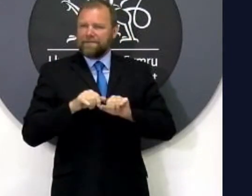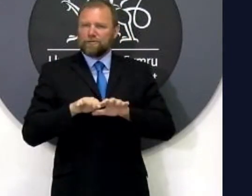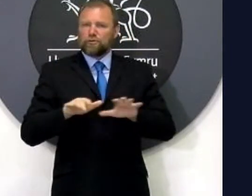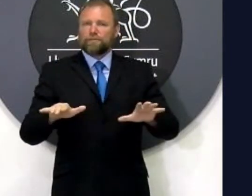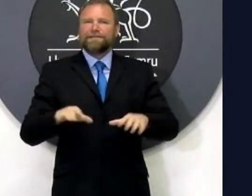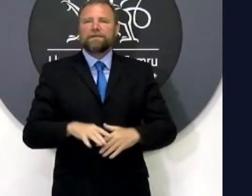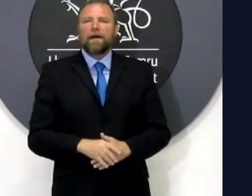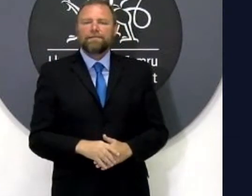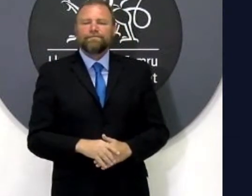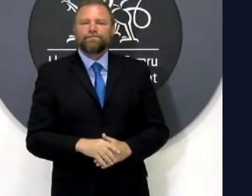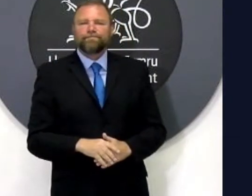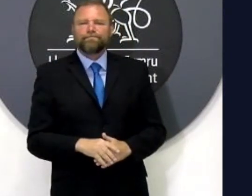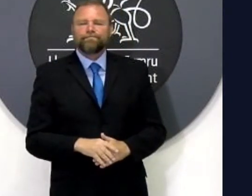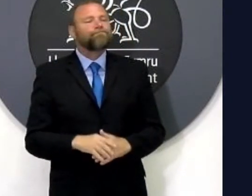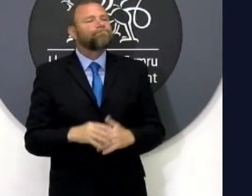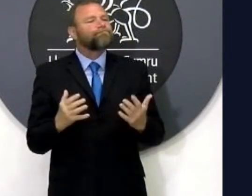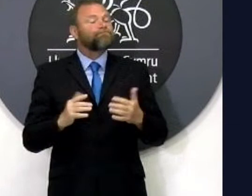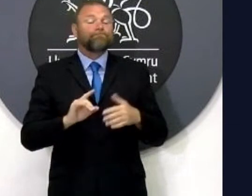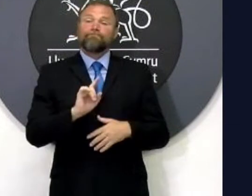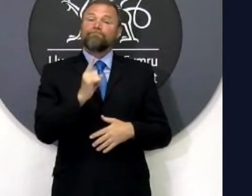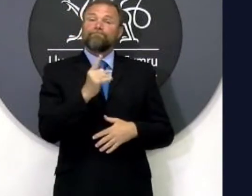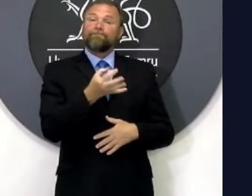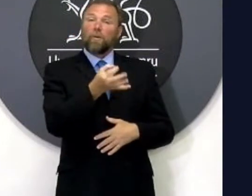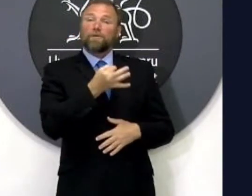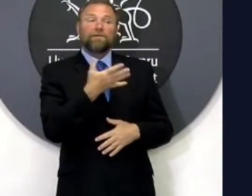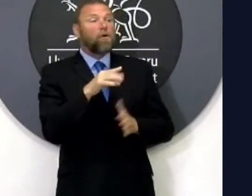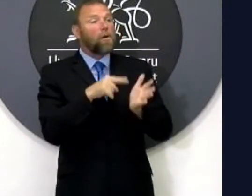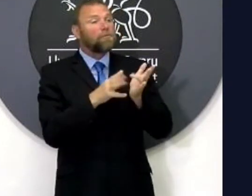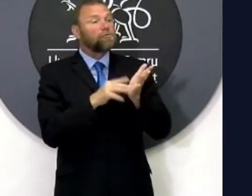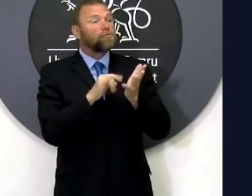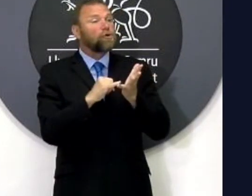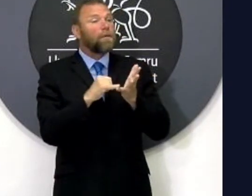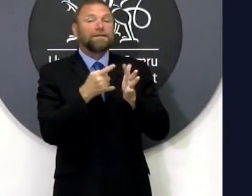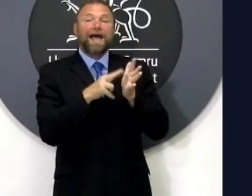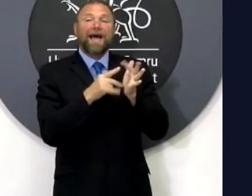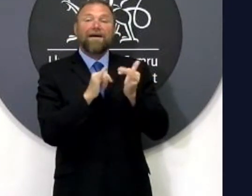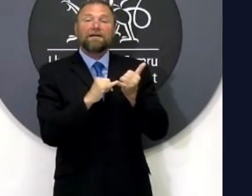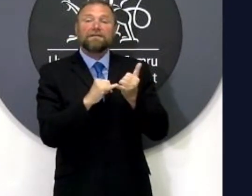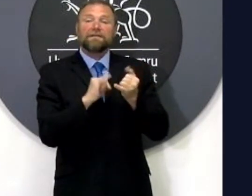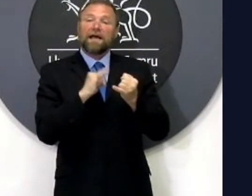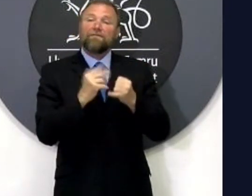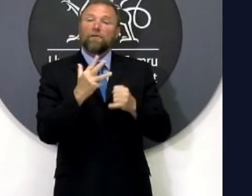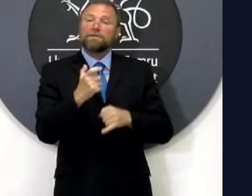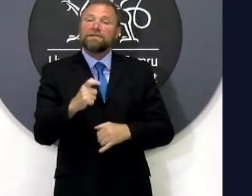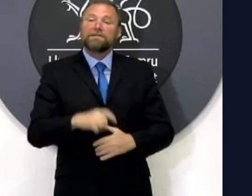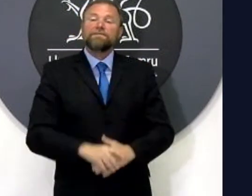media channels. Felly, cwestiwn gyntaf oddi wrth Thomas Evans S4C.